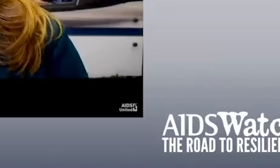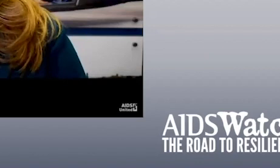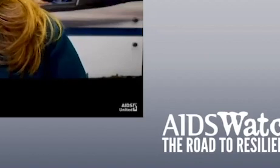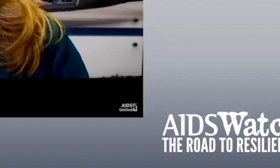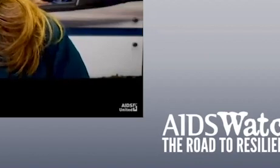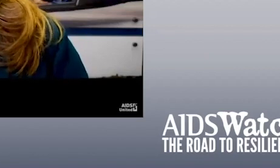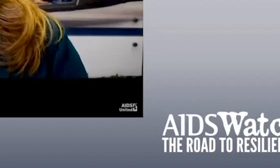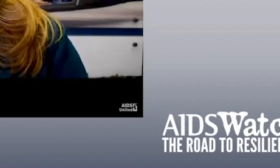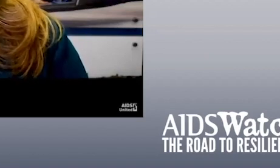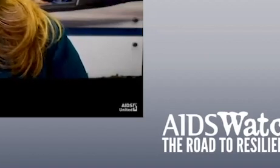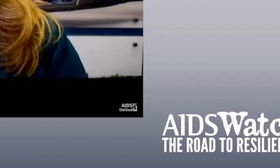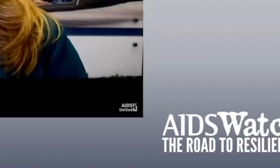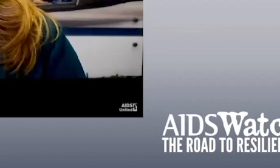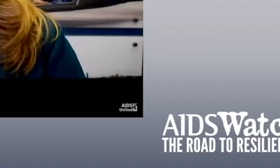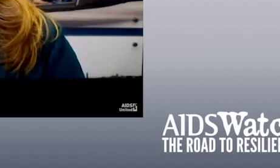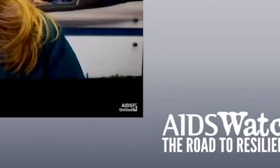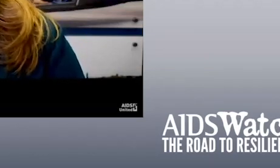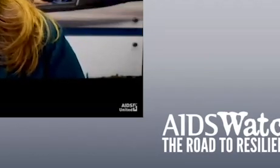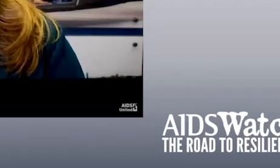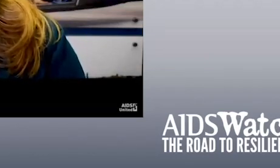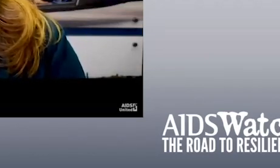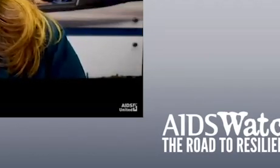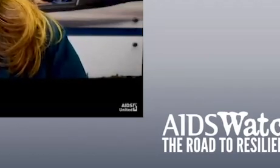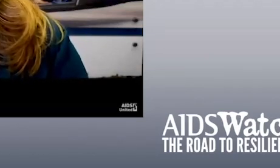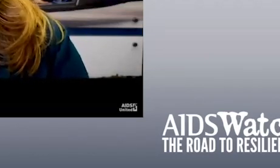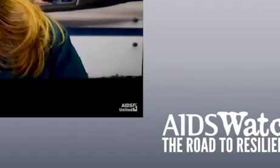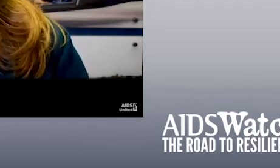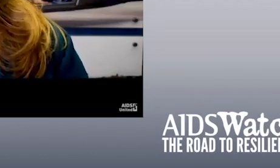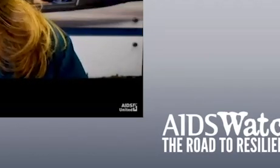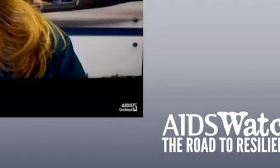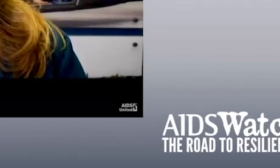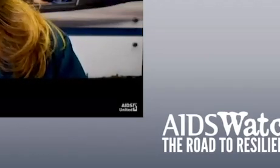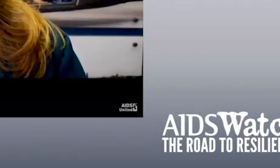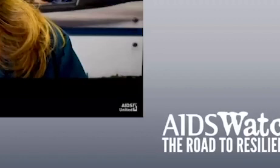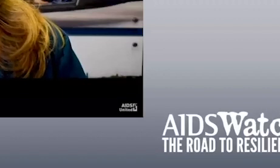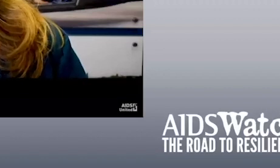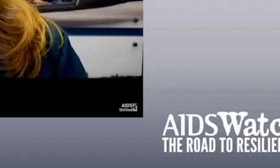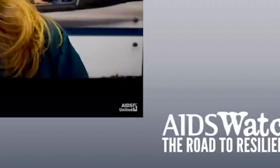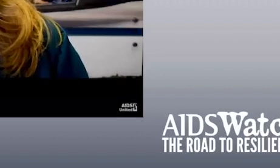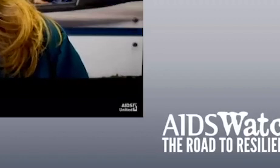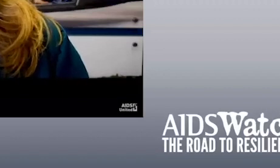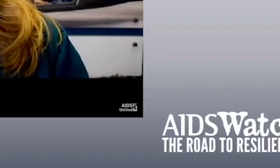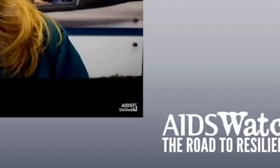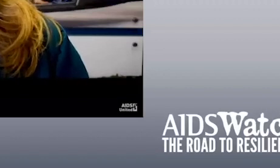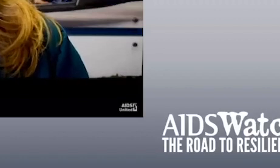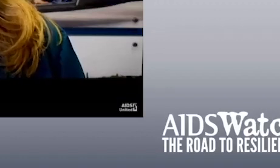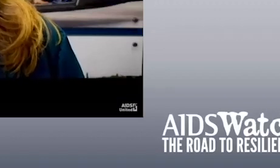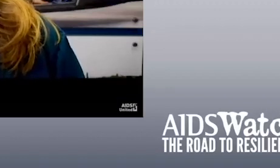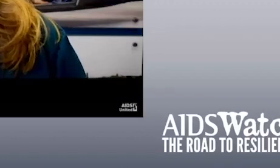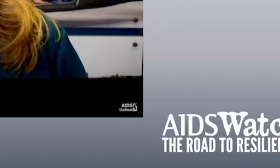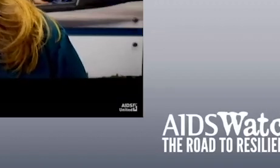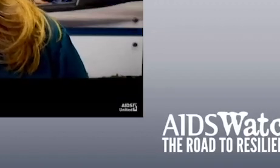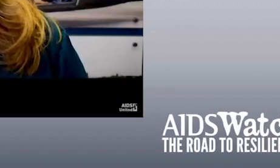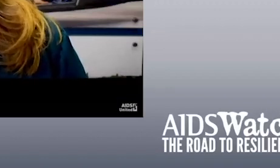Access Expansion Project, and the U.S. People Living with HIV Caucus for inviting me today. Last December, I was proud